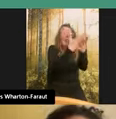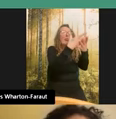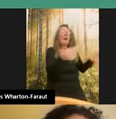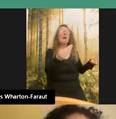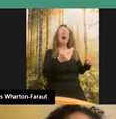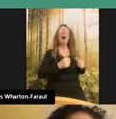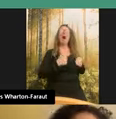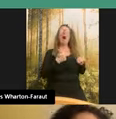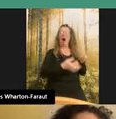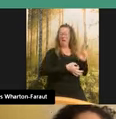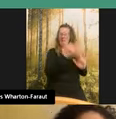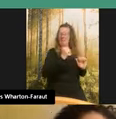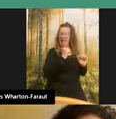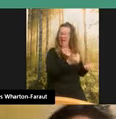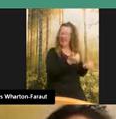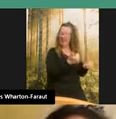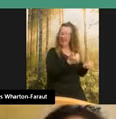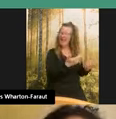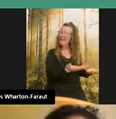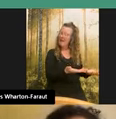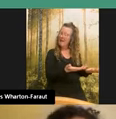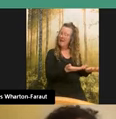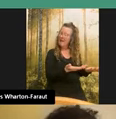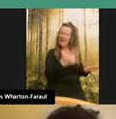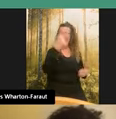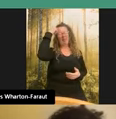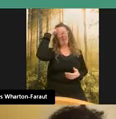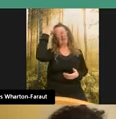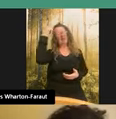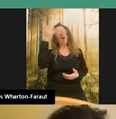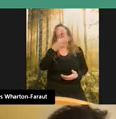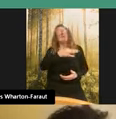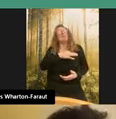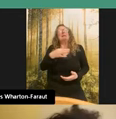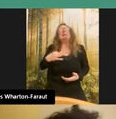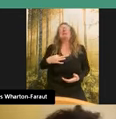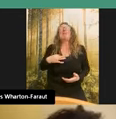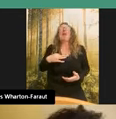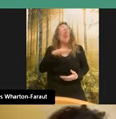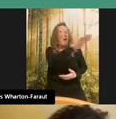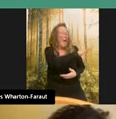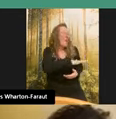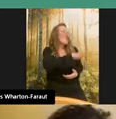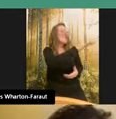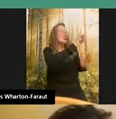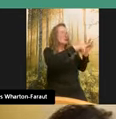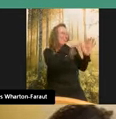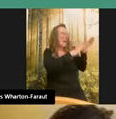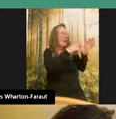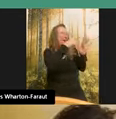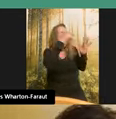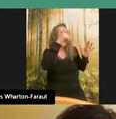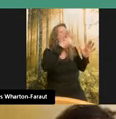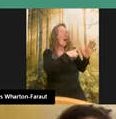African continent with the medicinal space on the left, and that's the forest. So